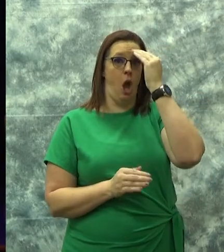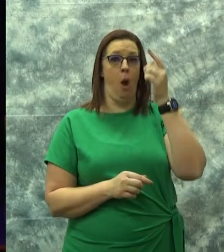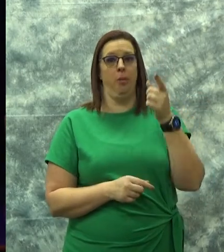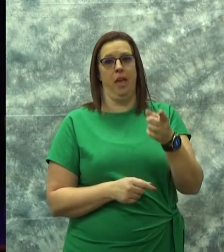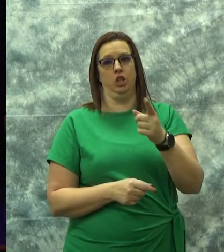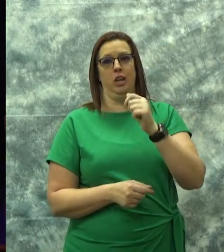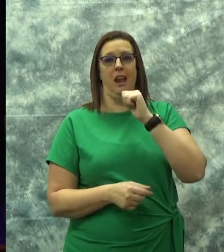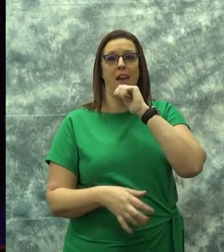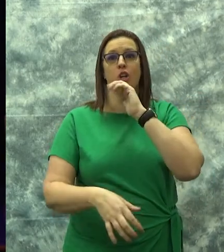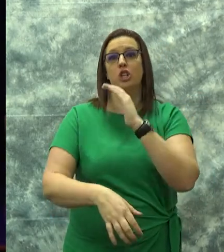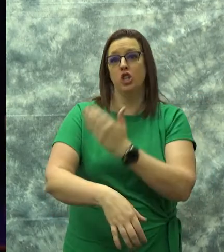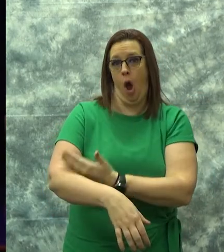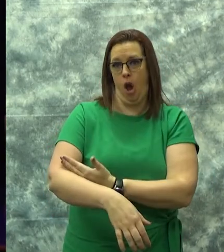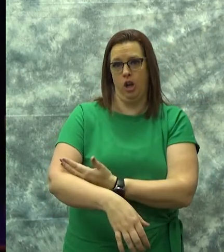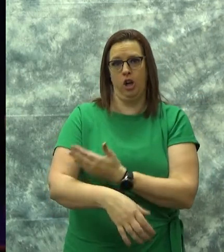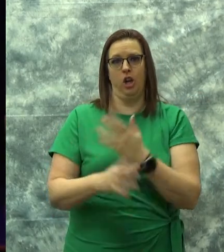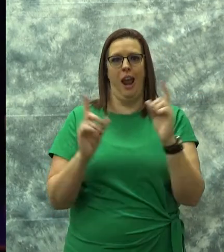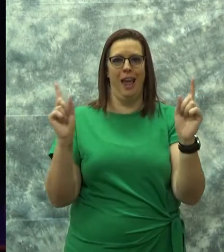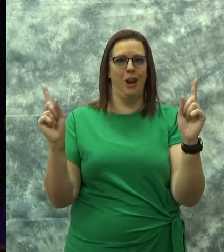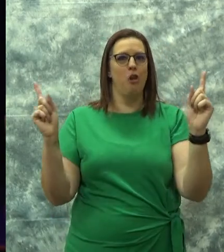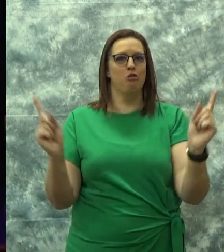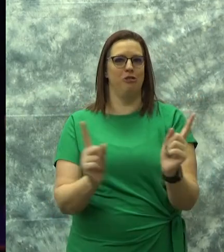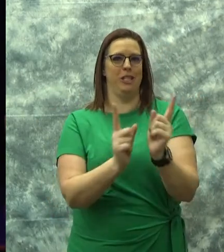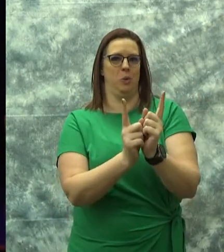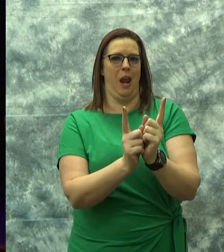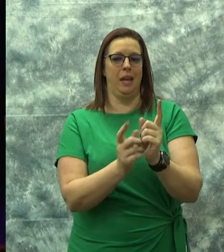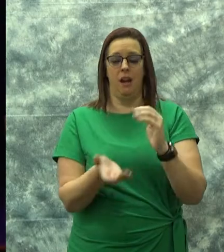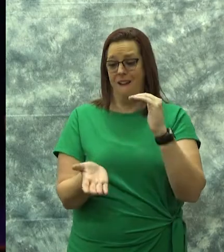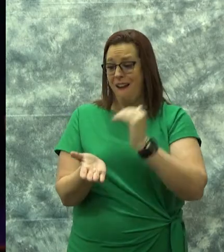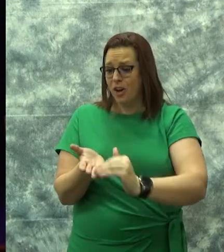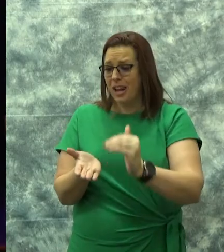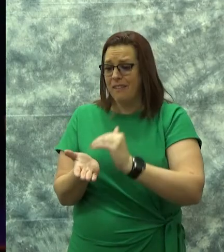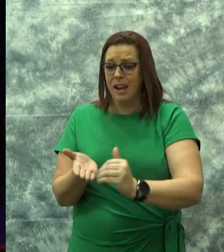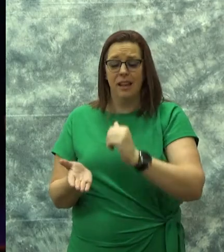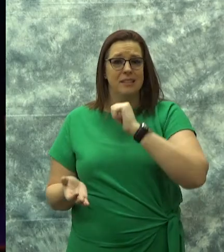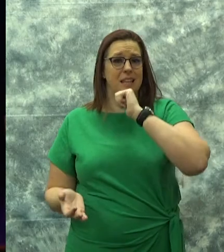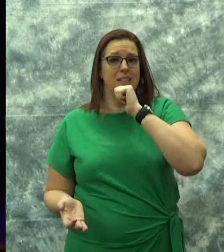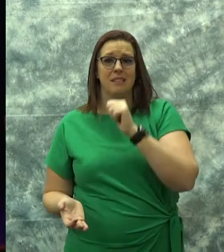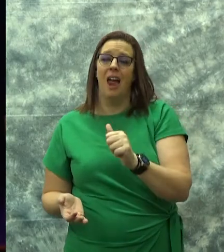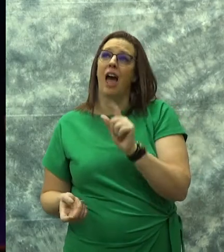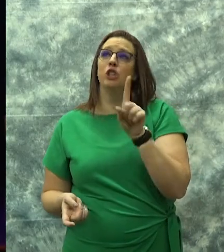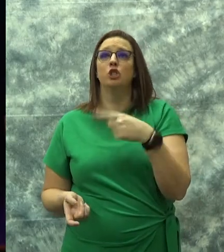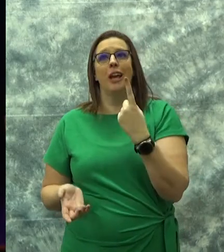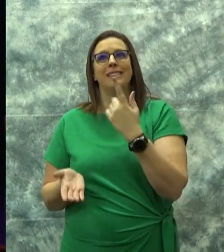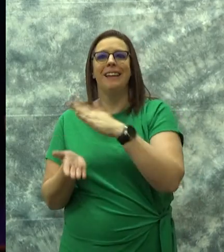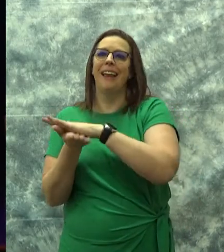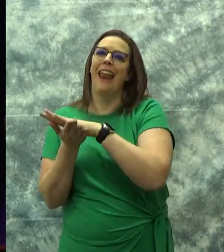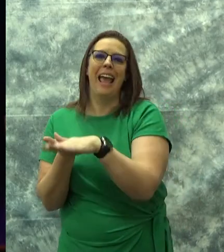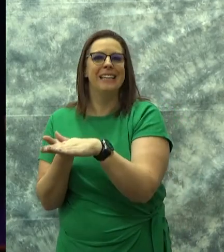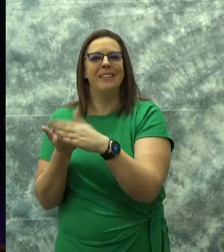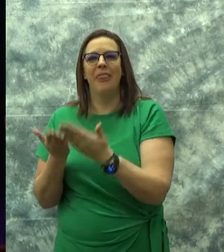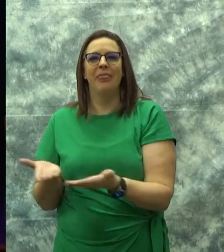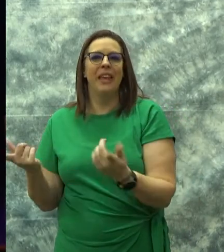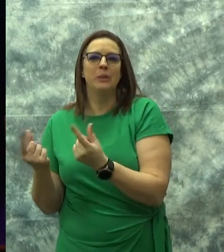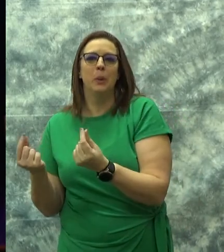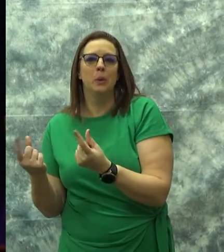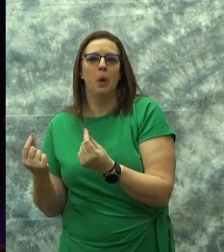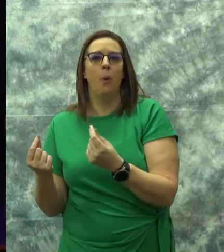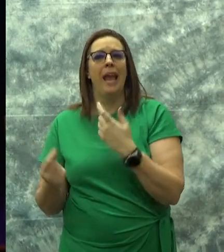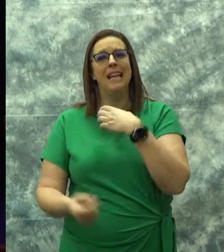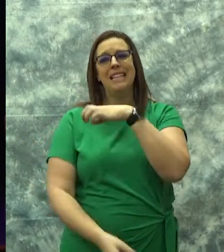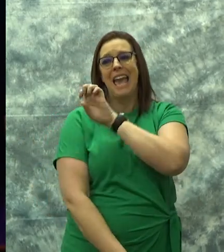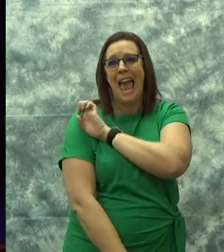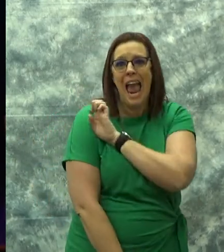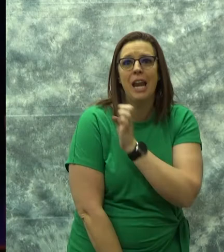daughter had reunited. So forgiveness isn't just a nice thing we do, it's an energetic thing. I saw it that